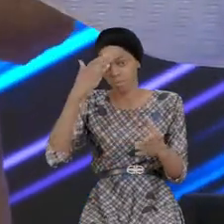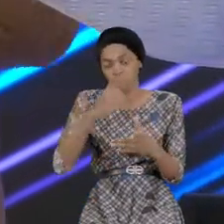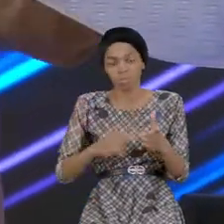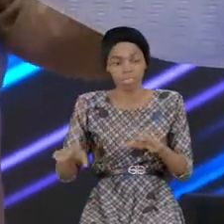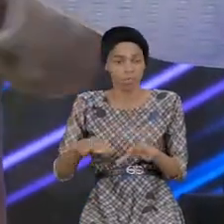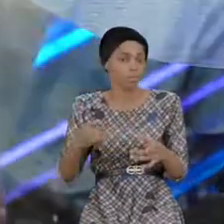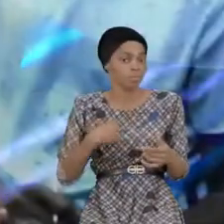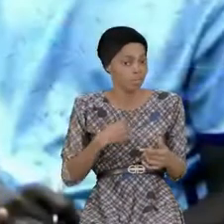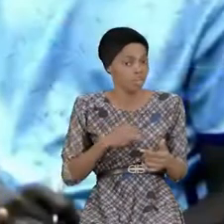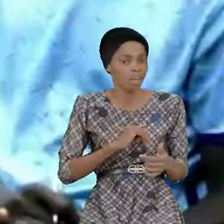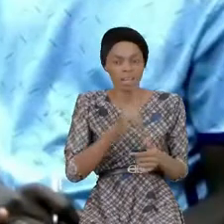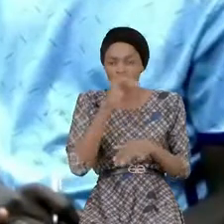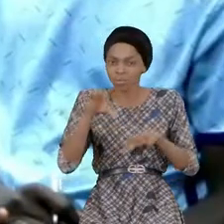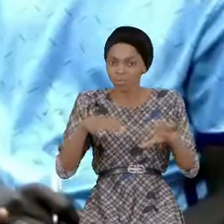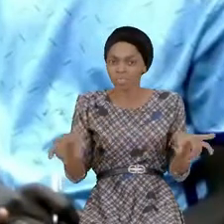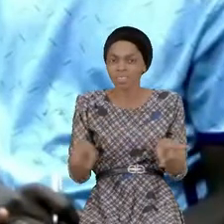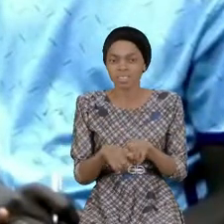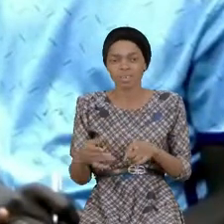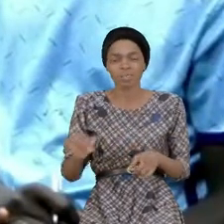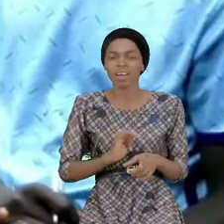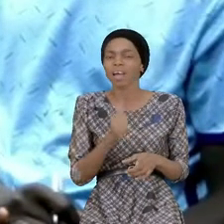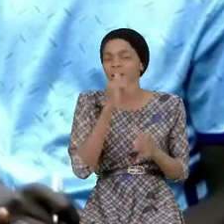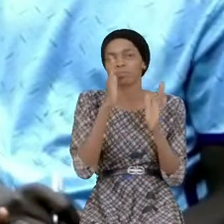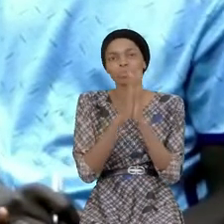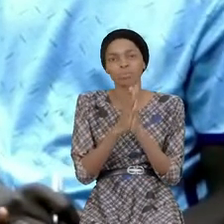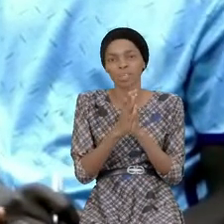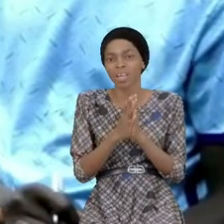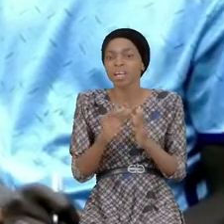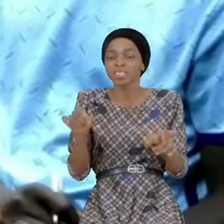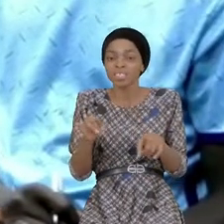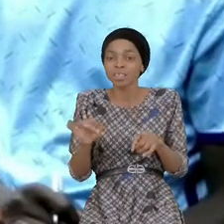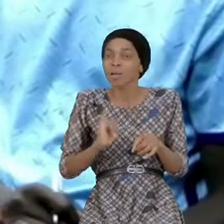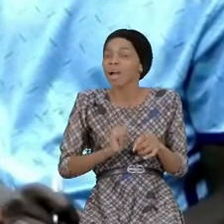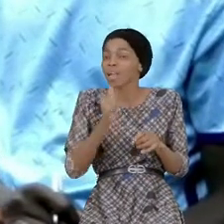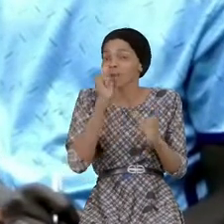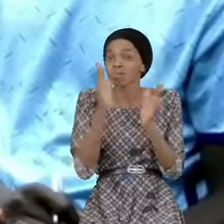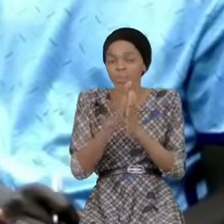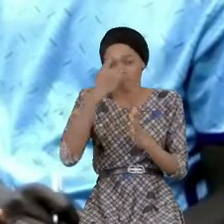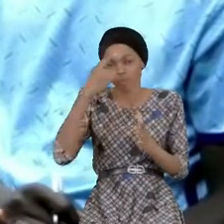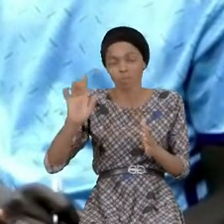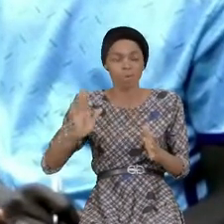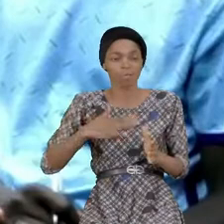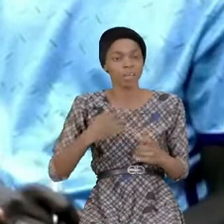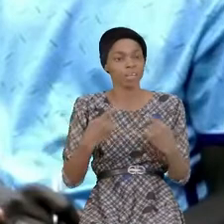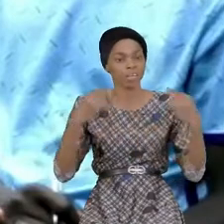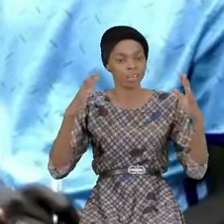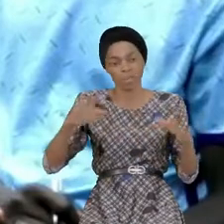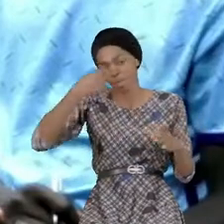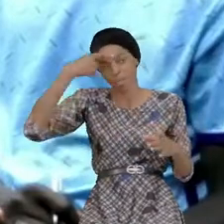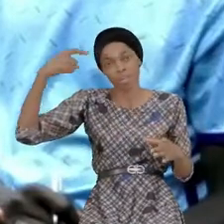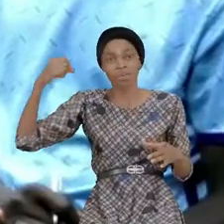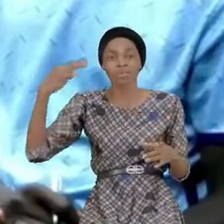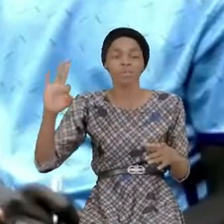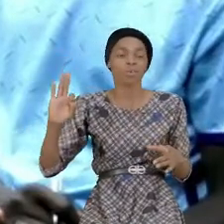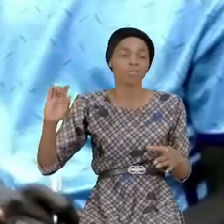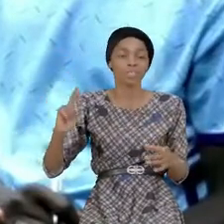I'm acting the same way, and I'm praying for my enemies because the love of God is